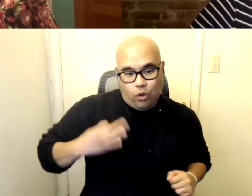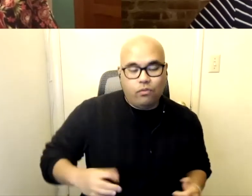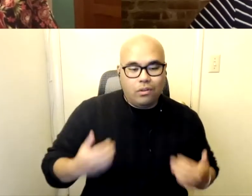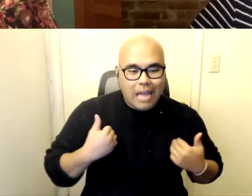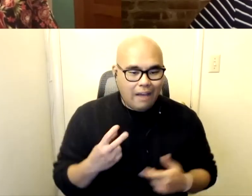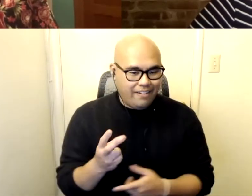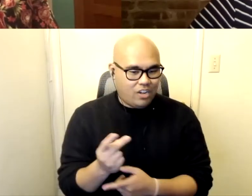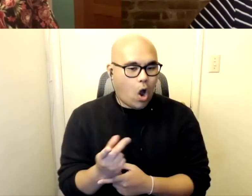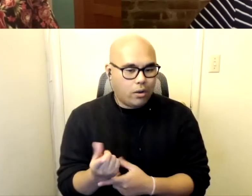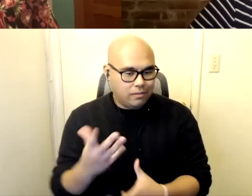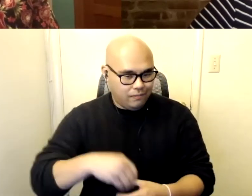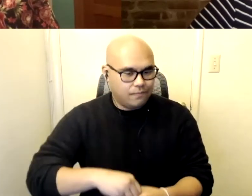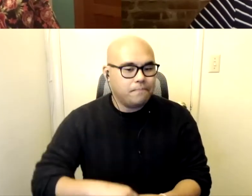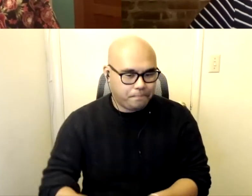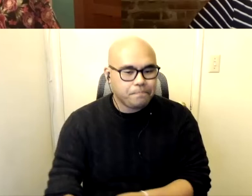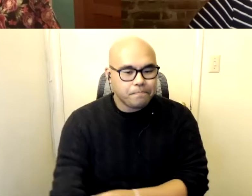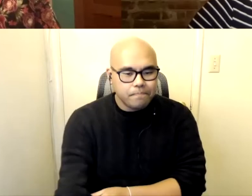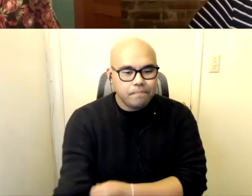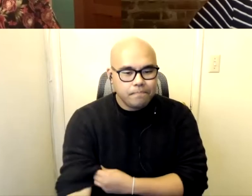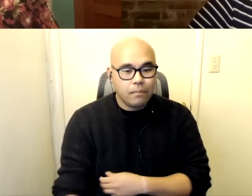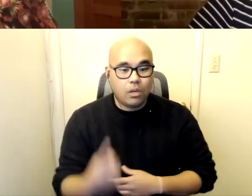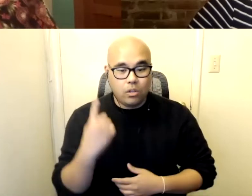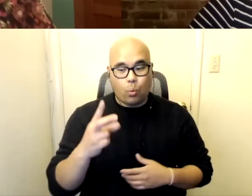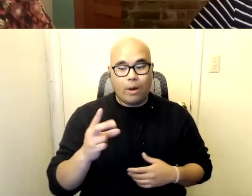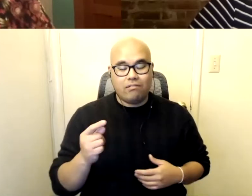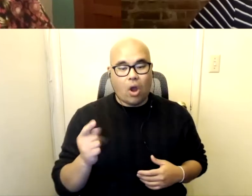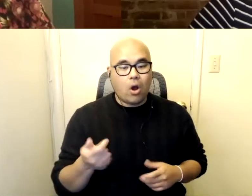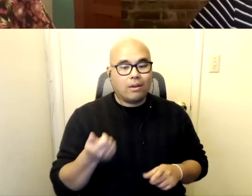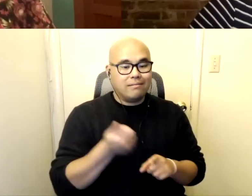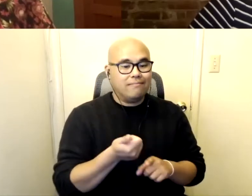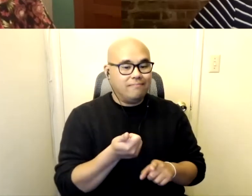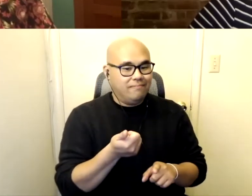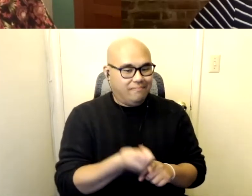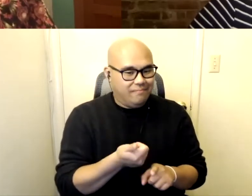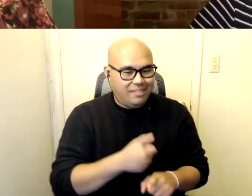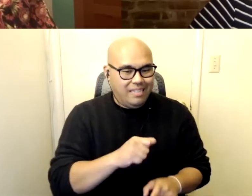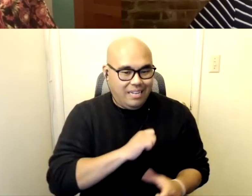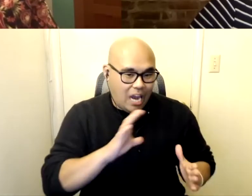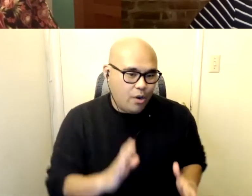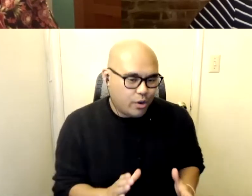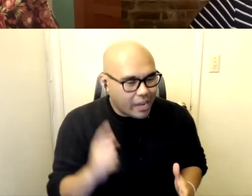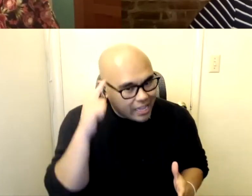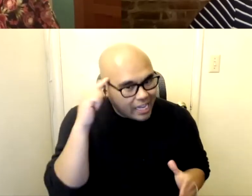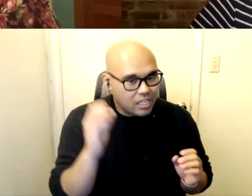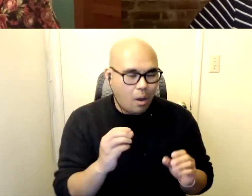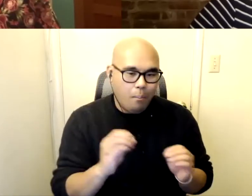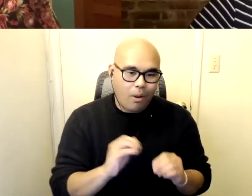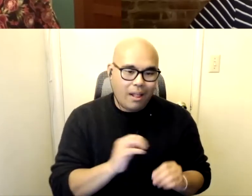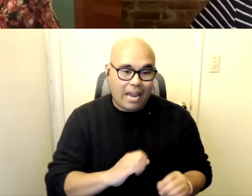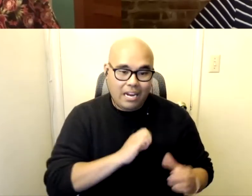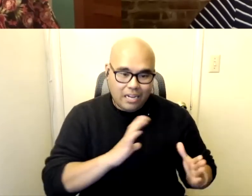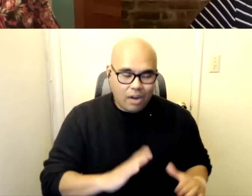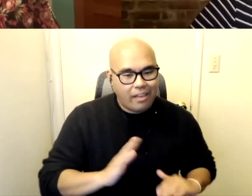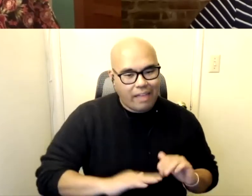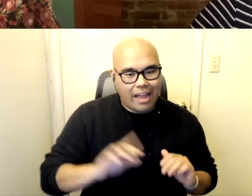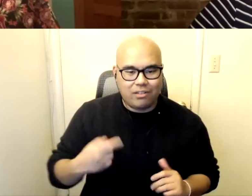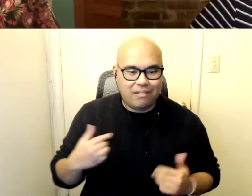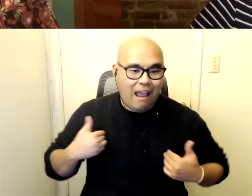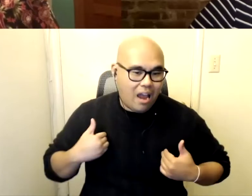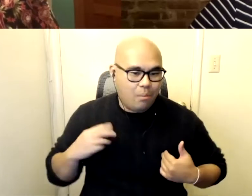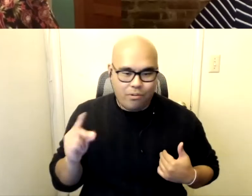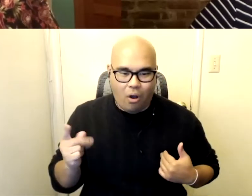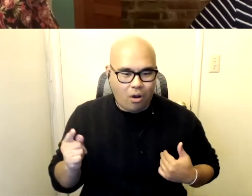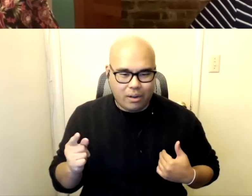book. There is one dog who's a character. I think of him as more as a character than as a dog or an